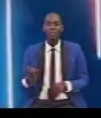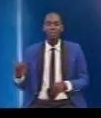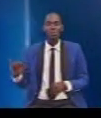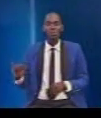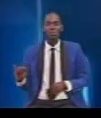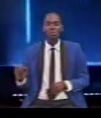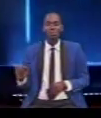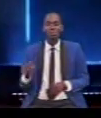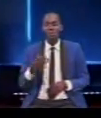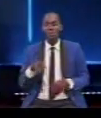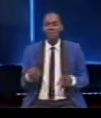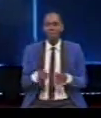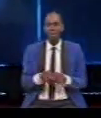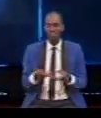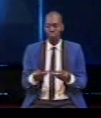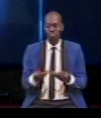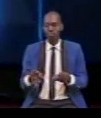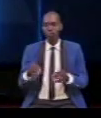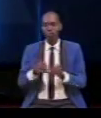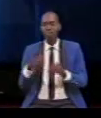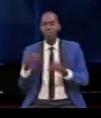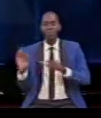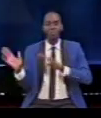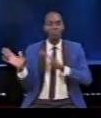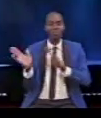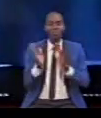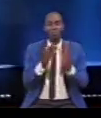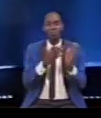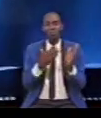like ashes in the wind.